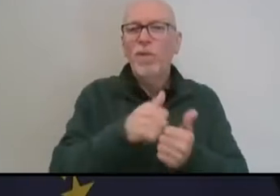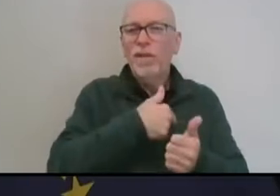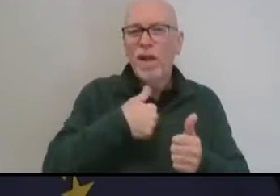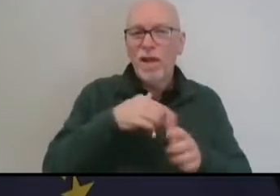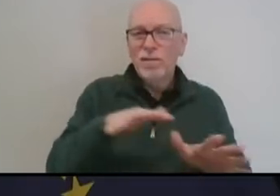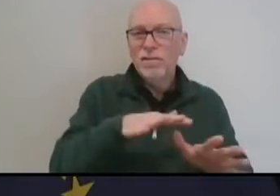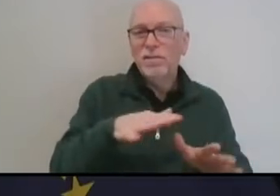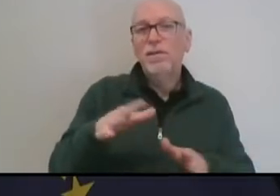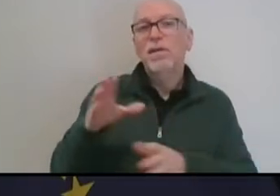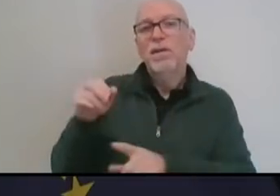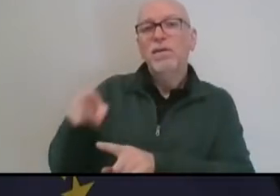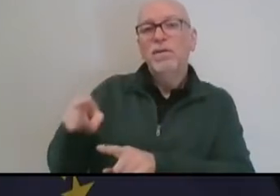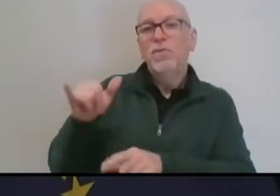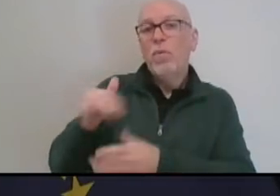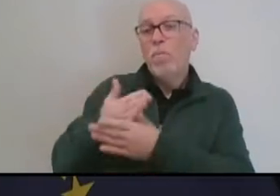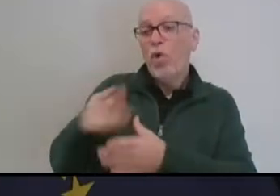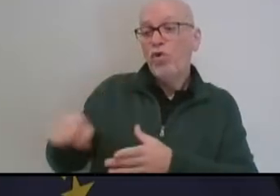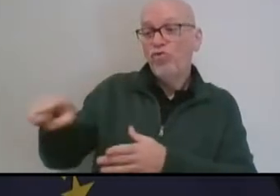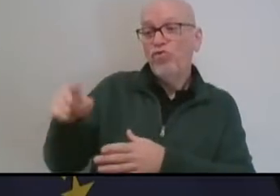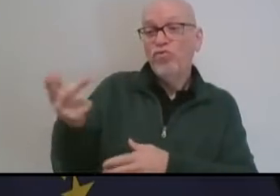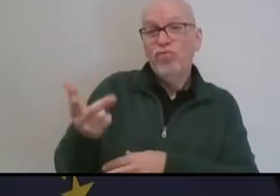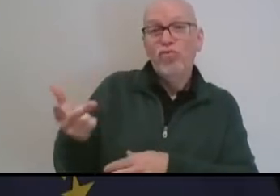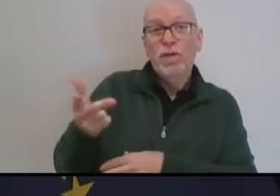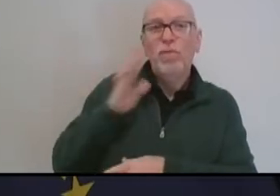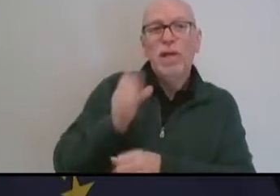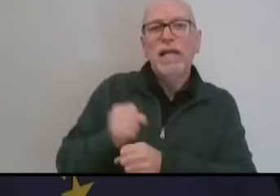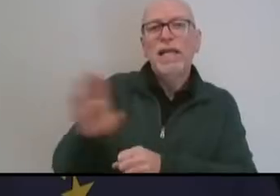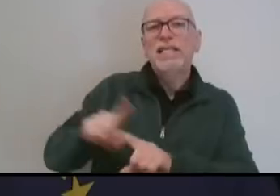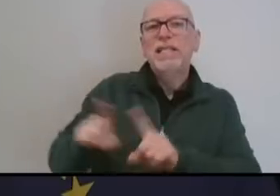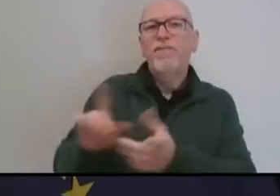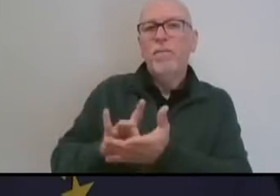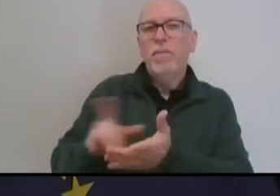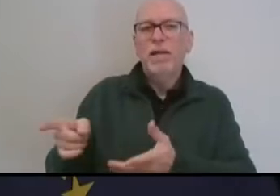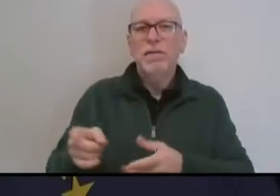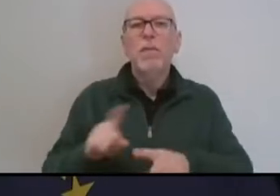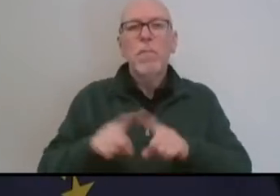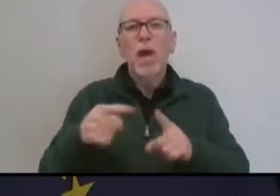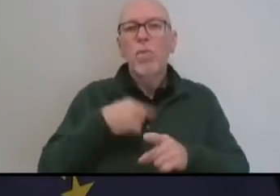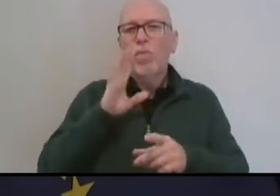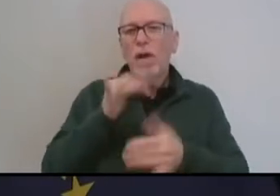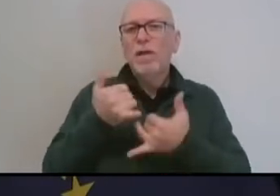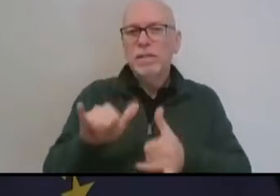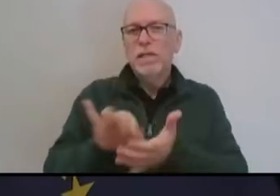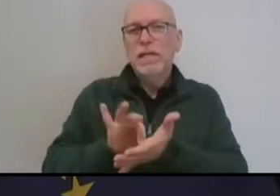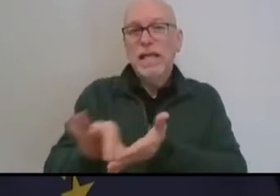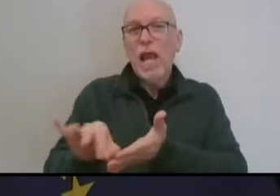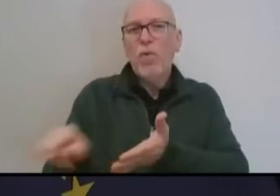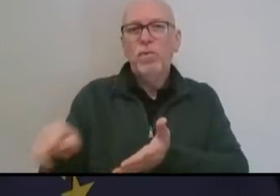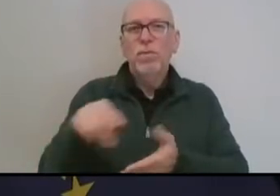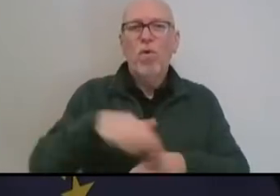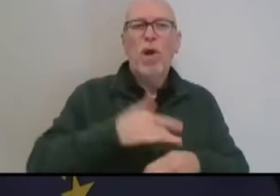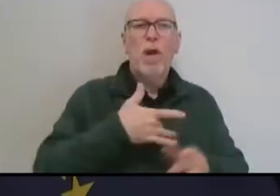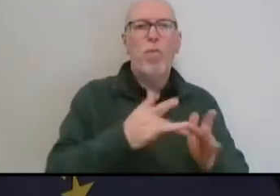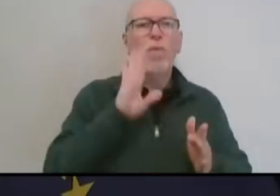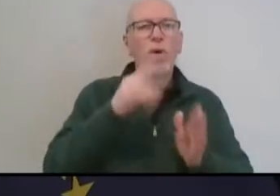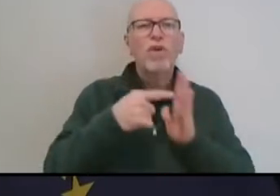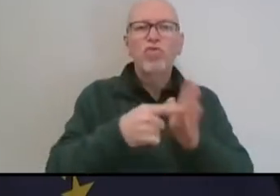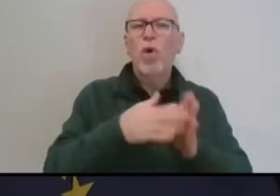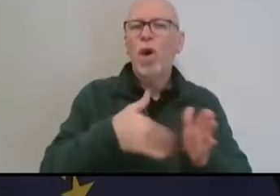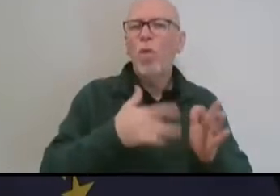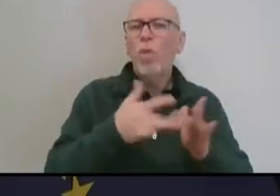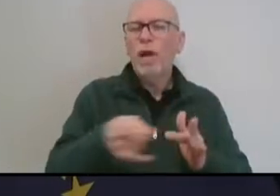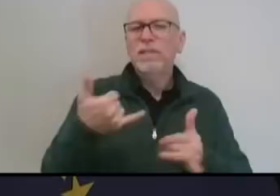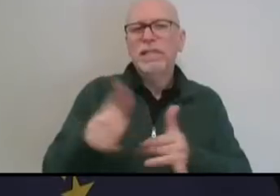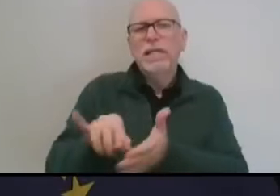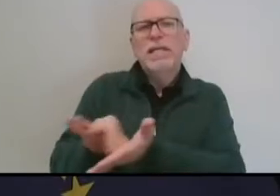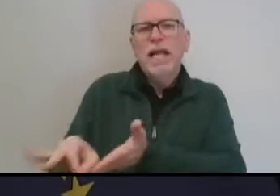those partners are getting a different allocation. Yeah, But so- we will still be able to account for it. All of that will be up on our website. They have to